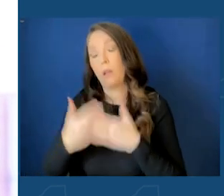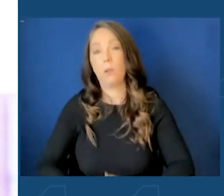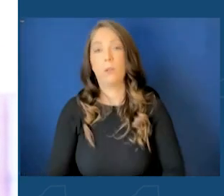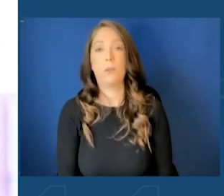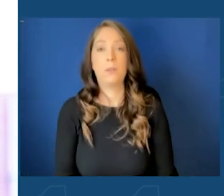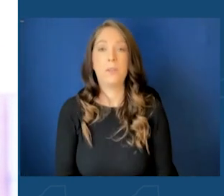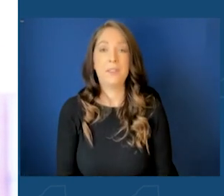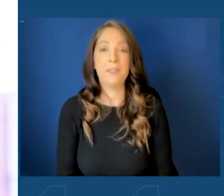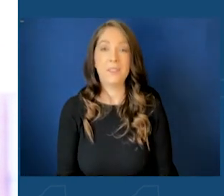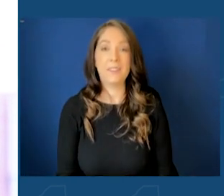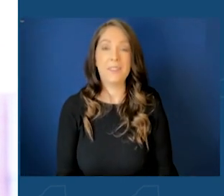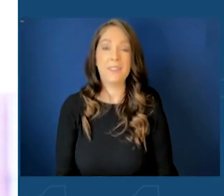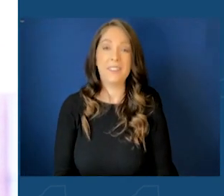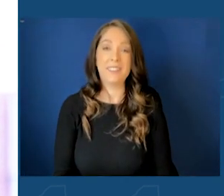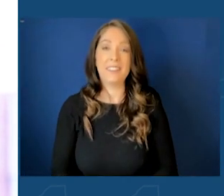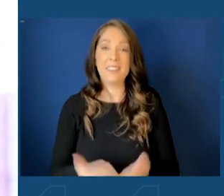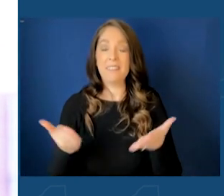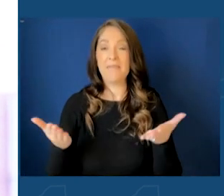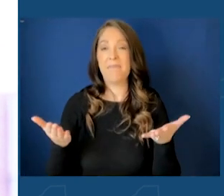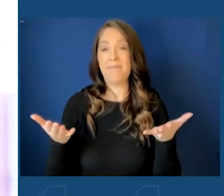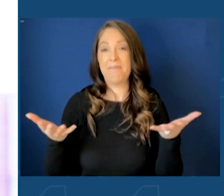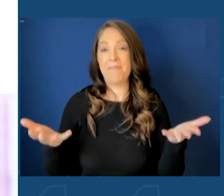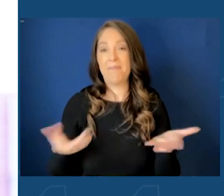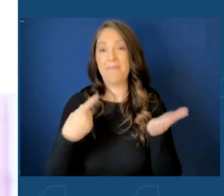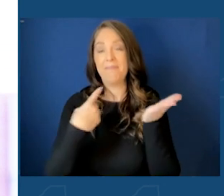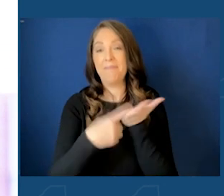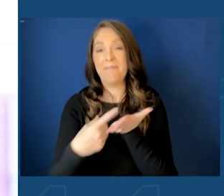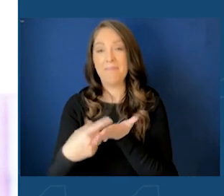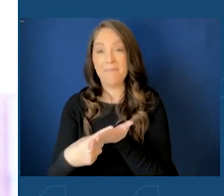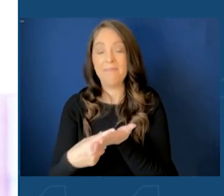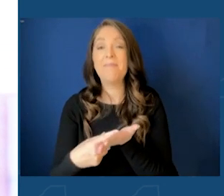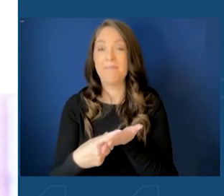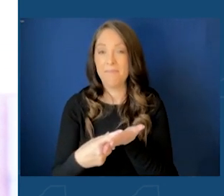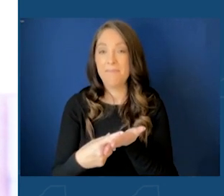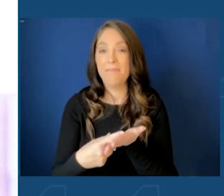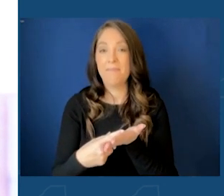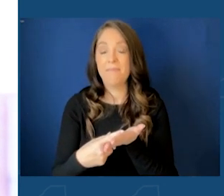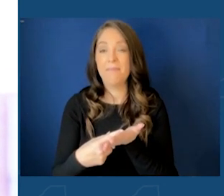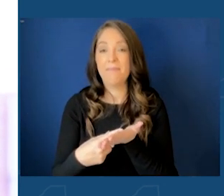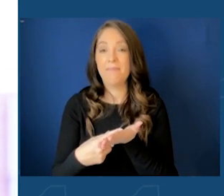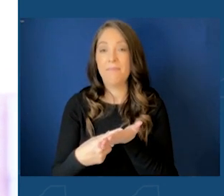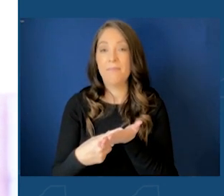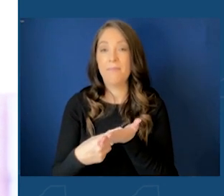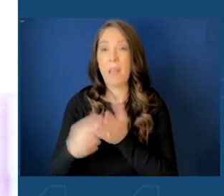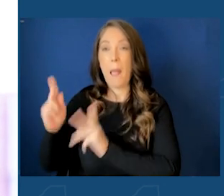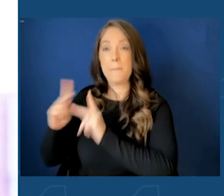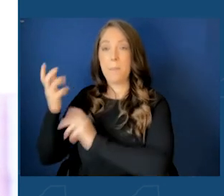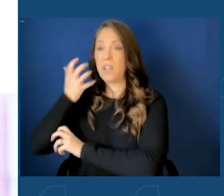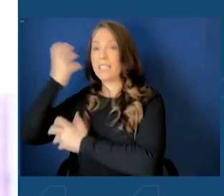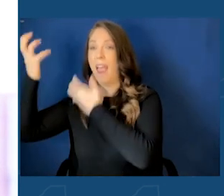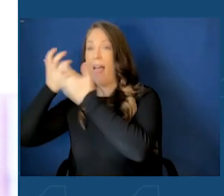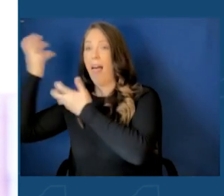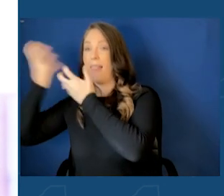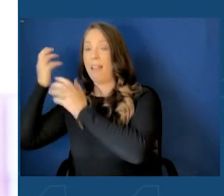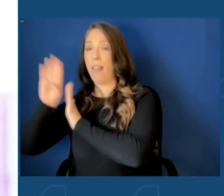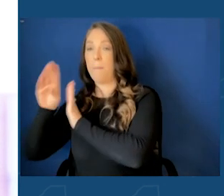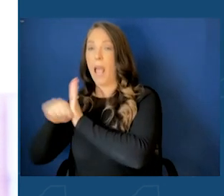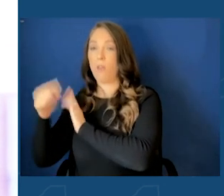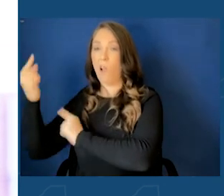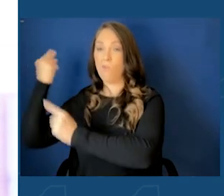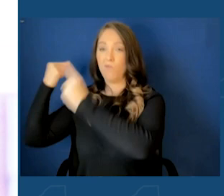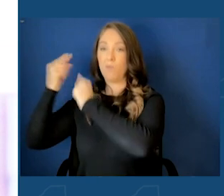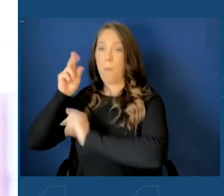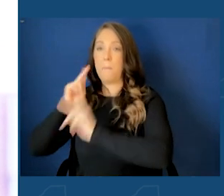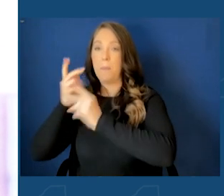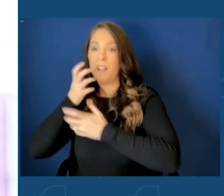So here's also what we're talking about. We also talk about the many phases of this project, and as Lieutenant